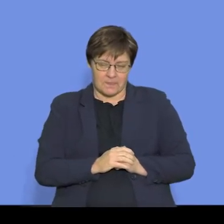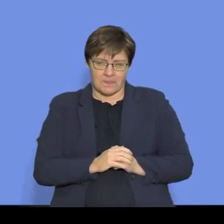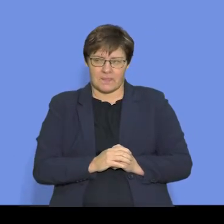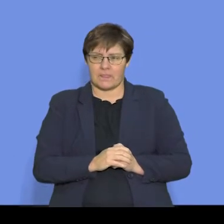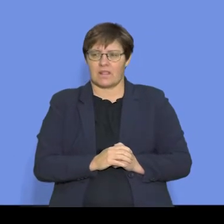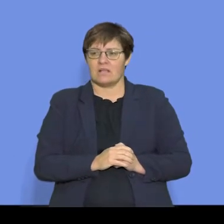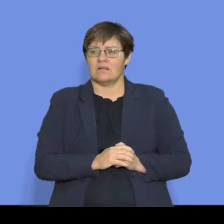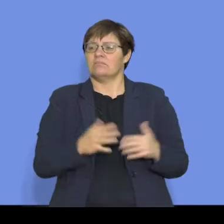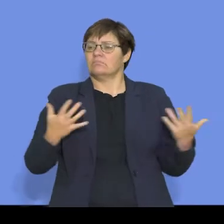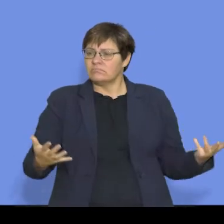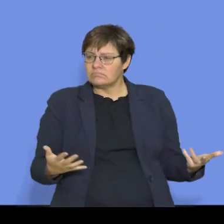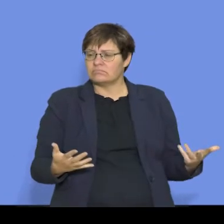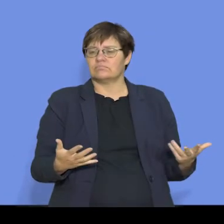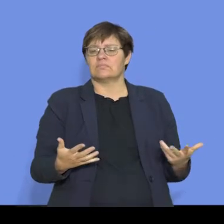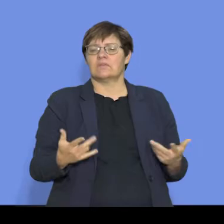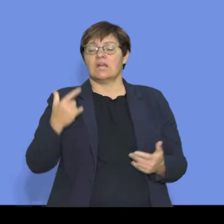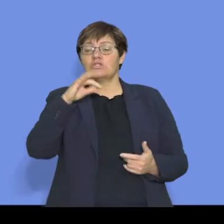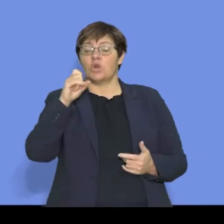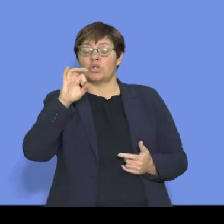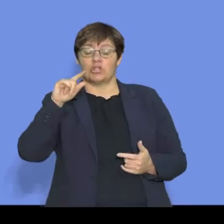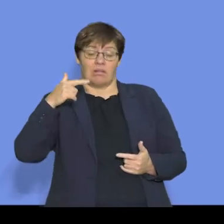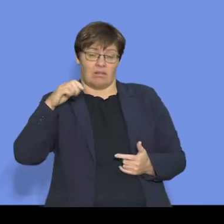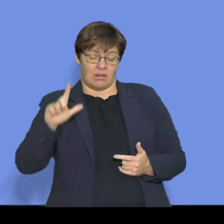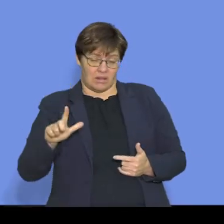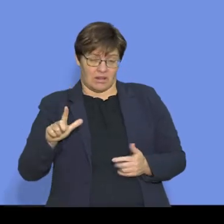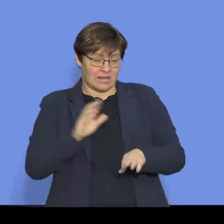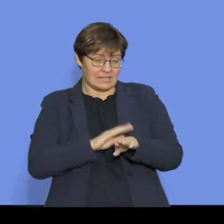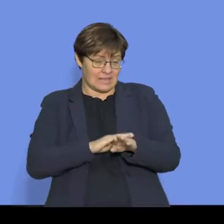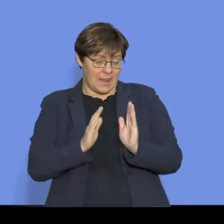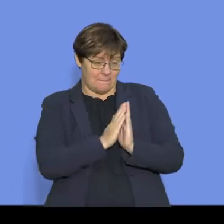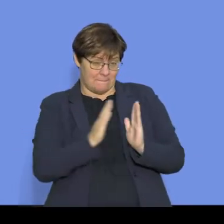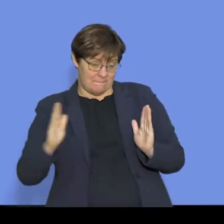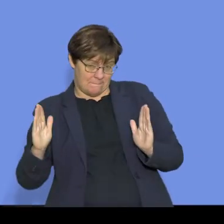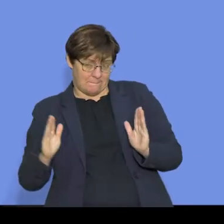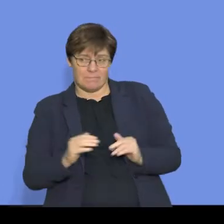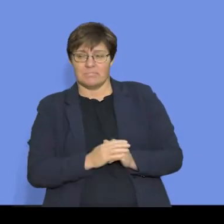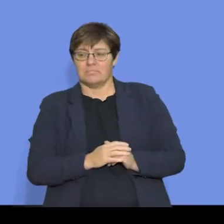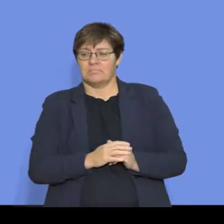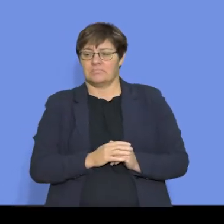Now, looking at a geological timescale, we looked at this particular one.